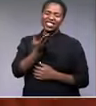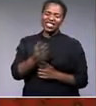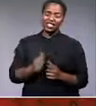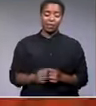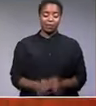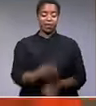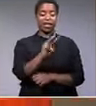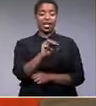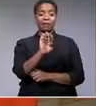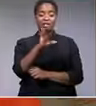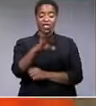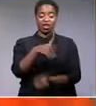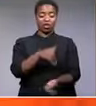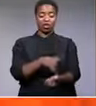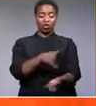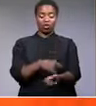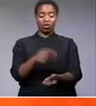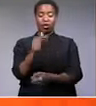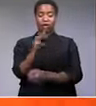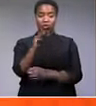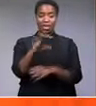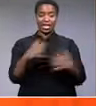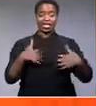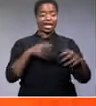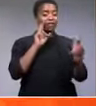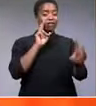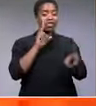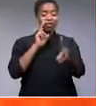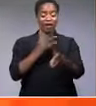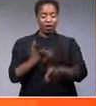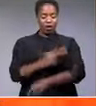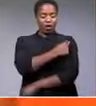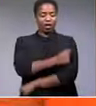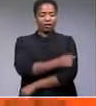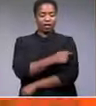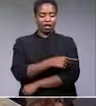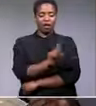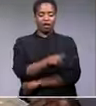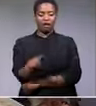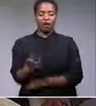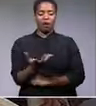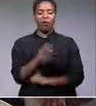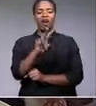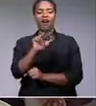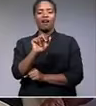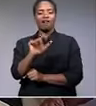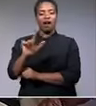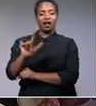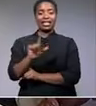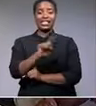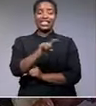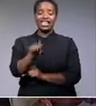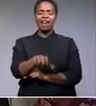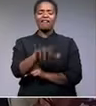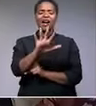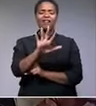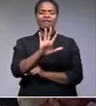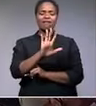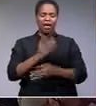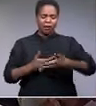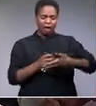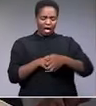MEC Dr. Gwen Ramokgopa began her Christmas visit at the Sebokeng Hospital in the Vaal. Here, five babies were born